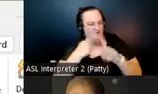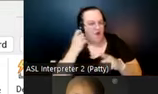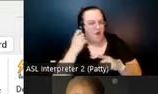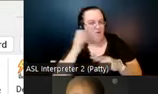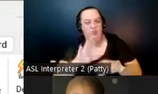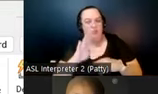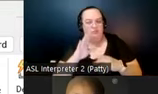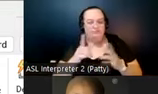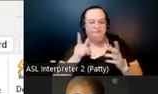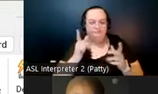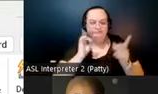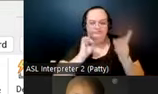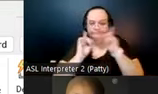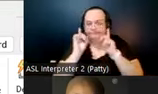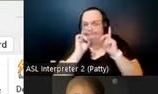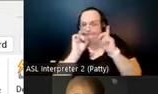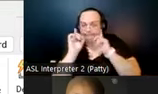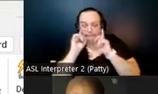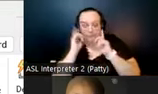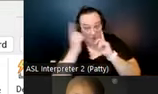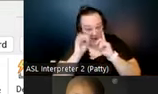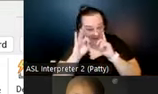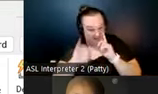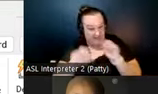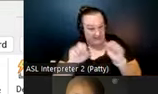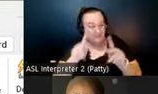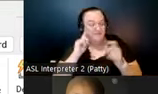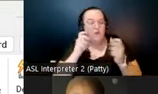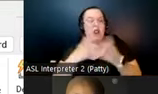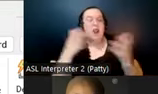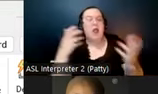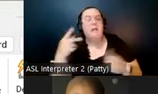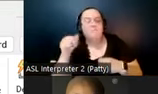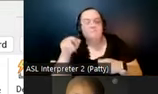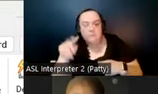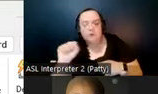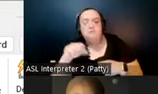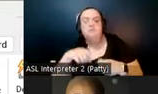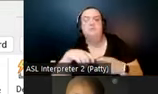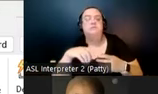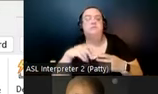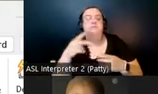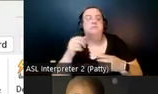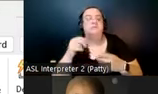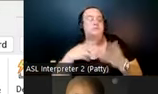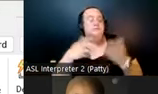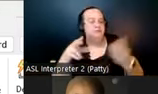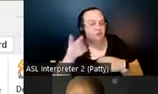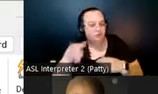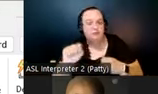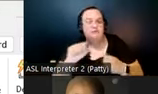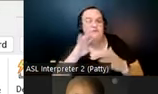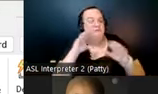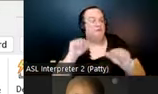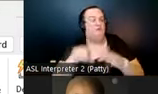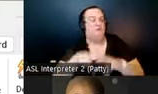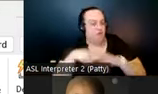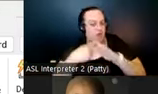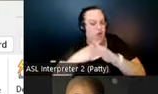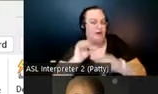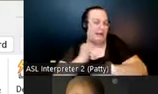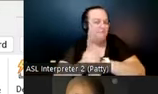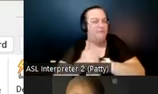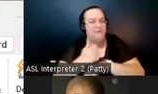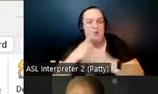hearing, if this was an opportunity for a lot of parks, a lot of units to start implementing things that